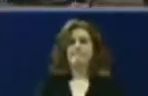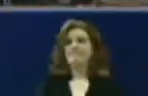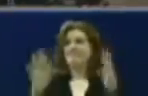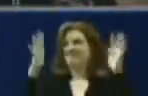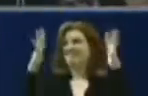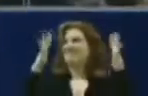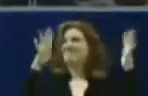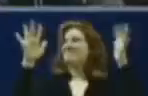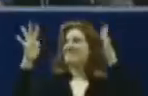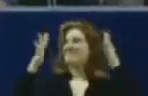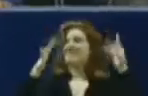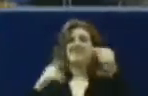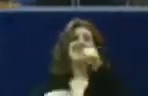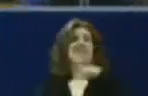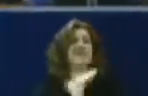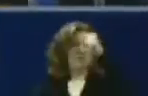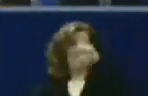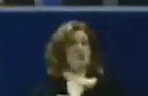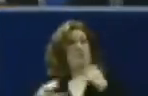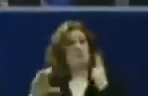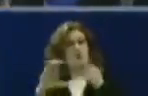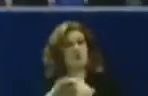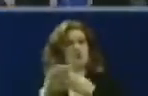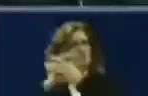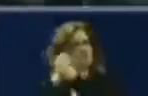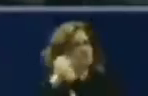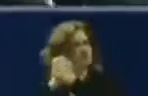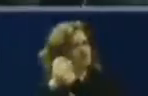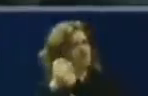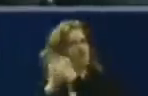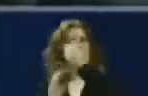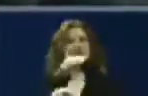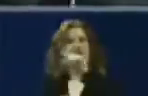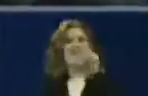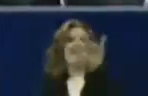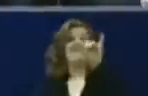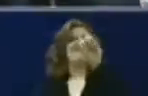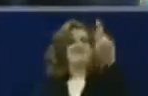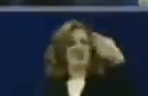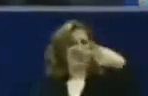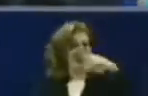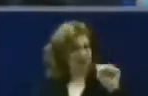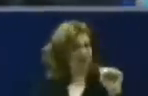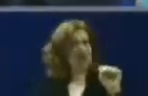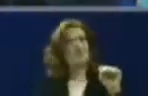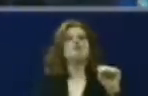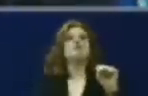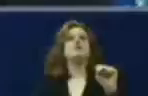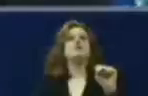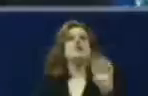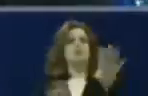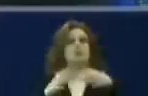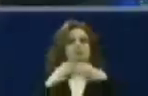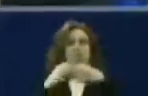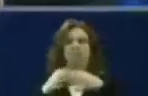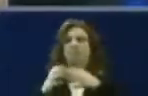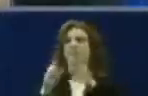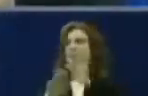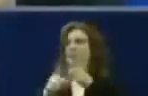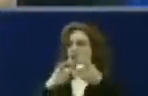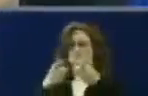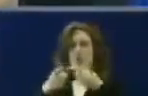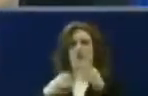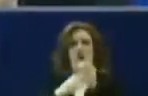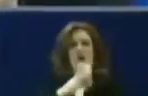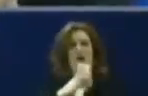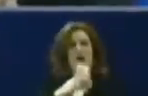Ladies and gentlemen, please join me in congratulating the Ballard High School Flash Mob, directed by